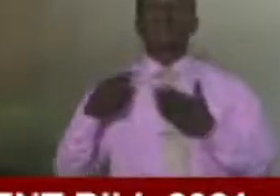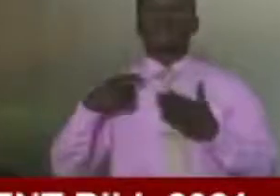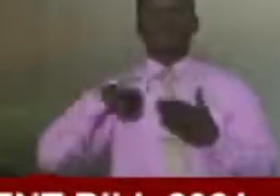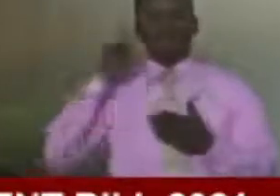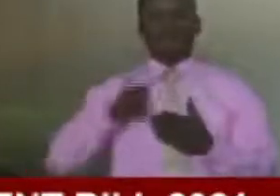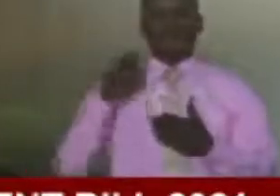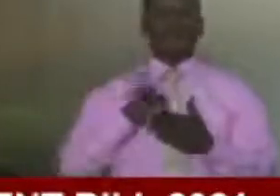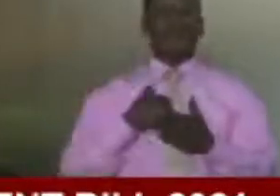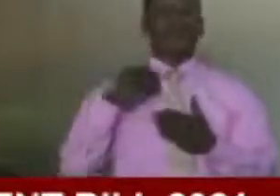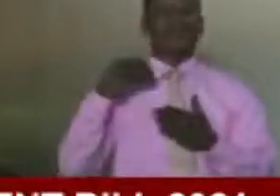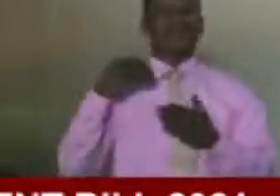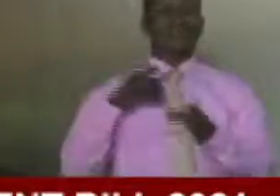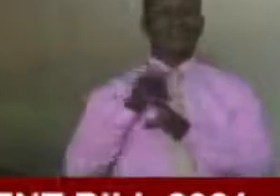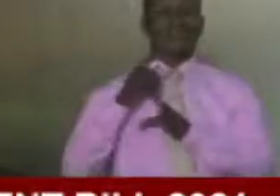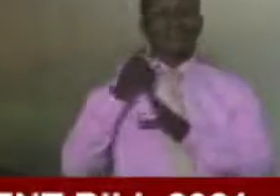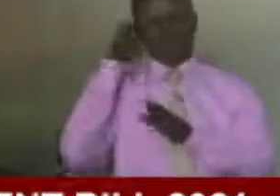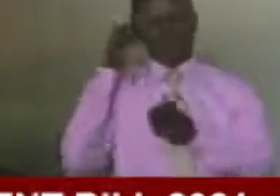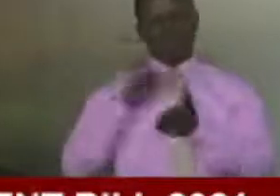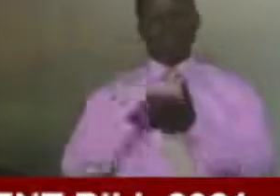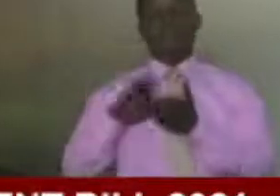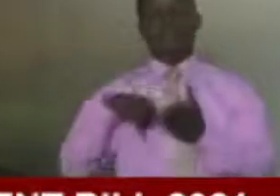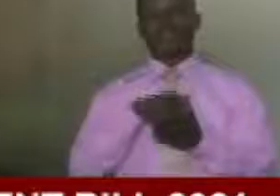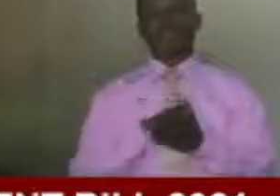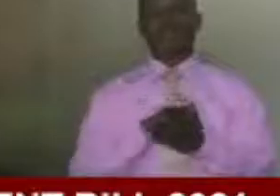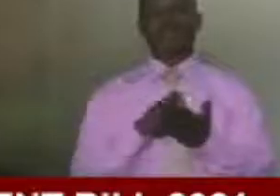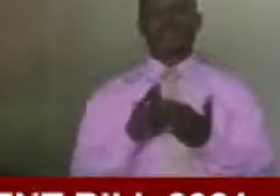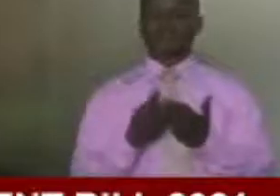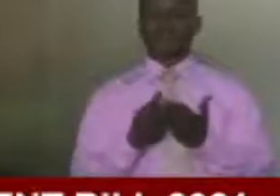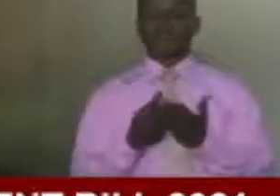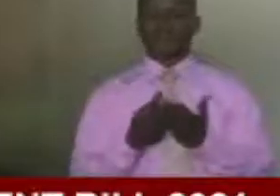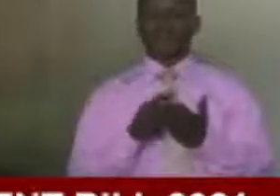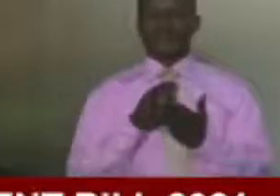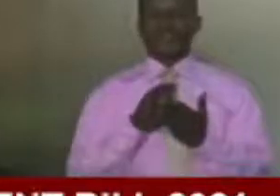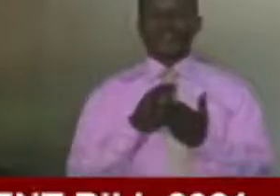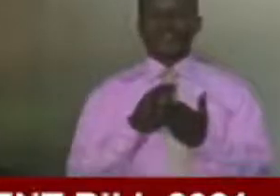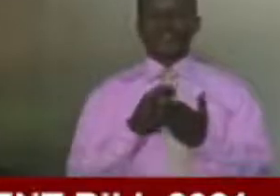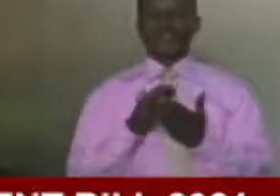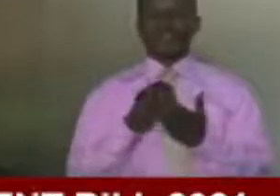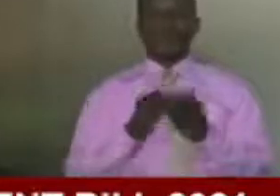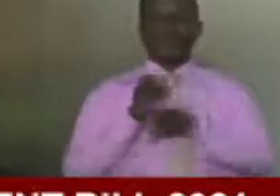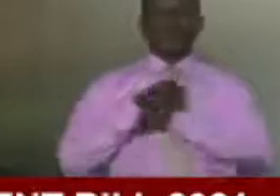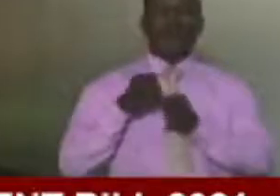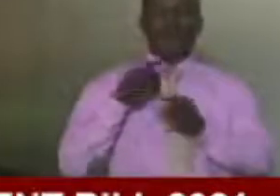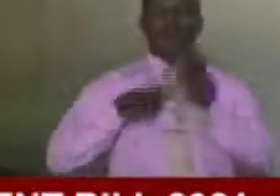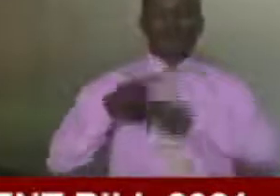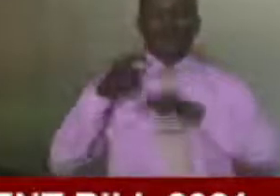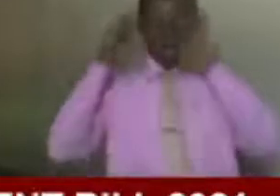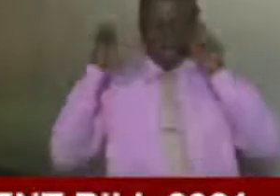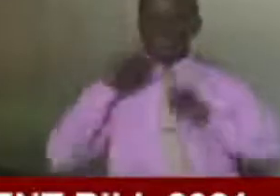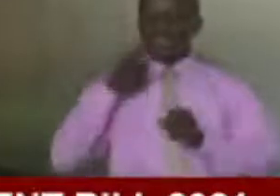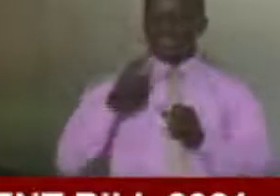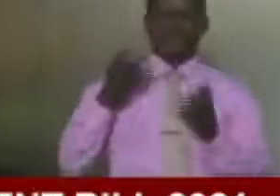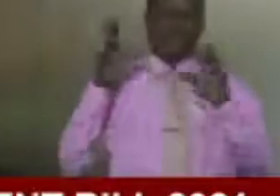and therefore we are overriding Mr. President, because there are legitimate concerns and problems if you go ahead to implement